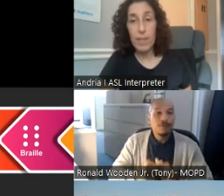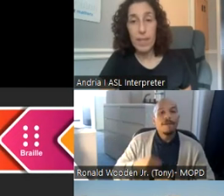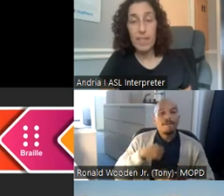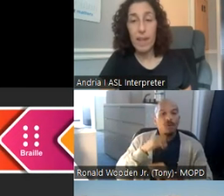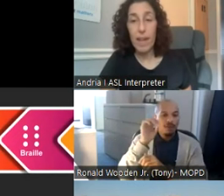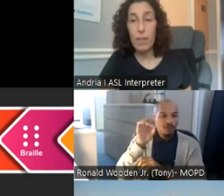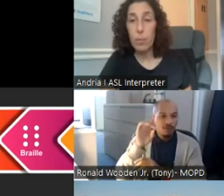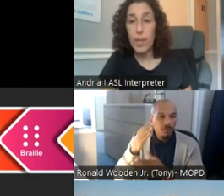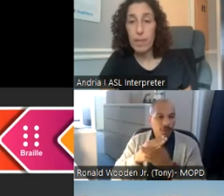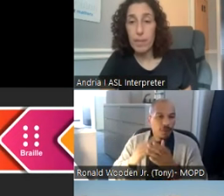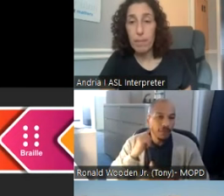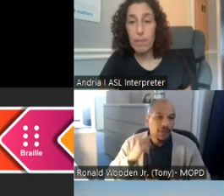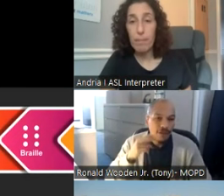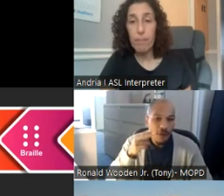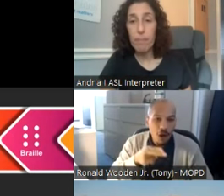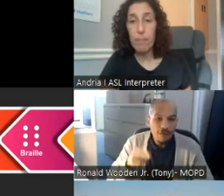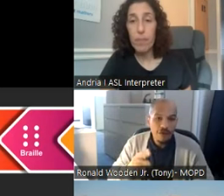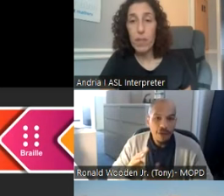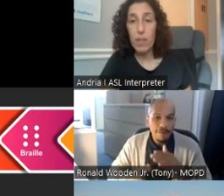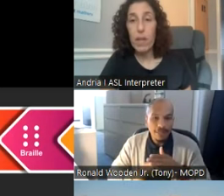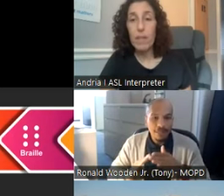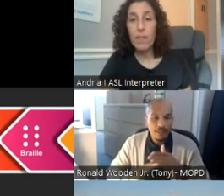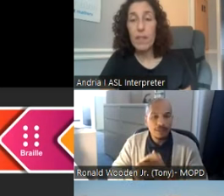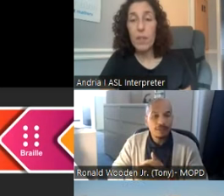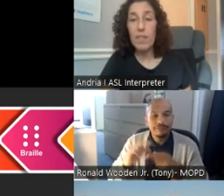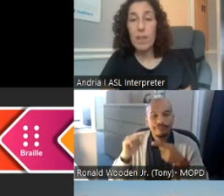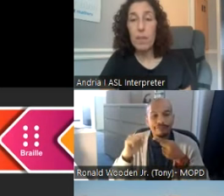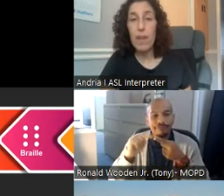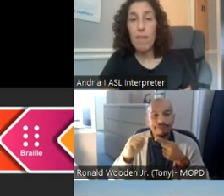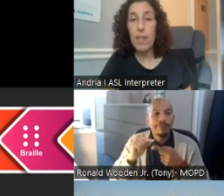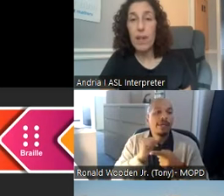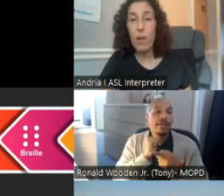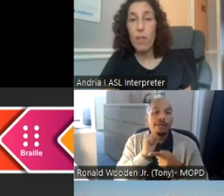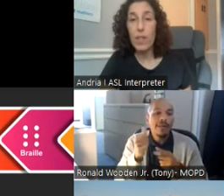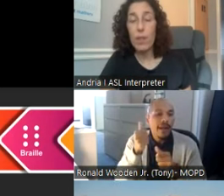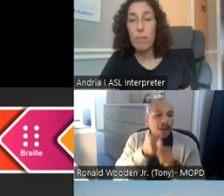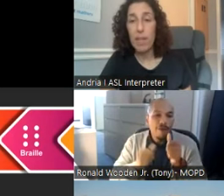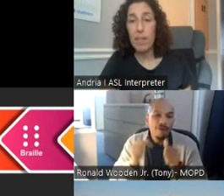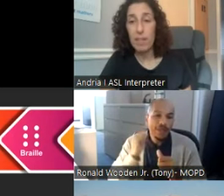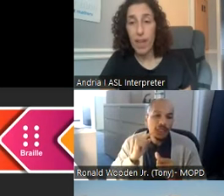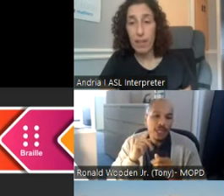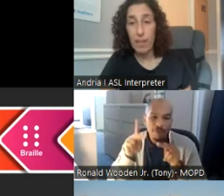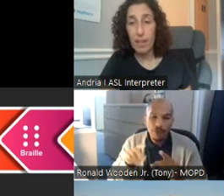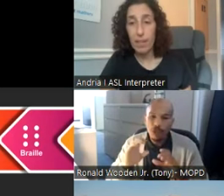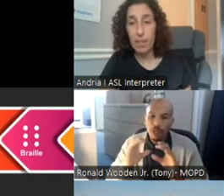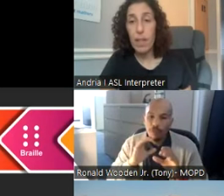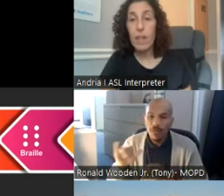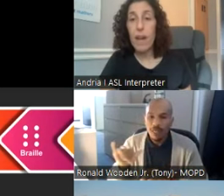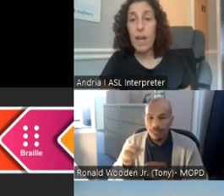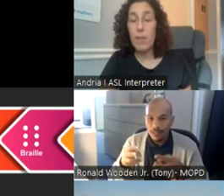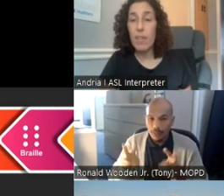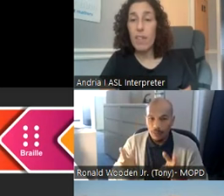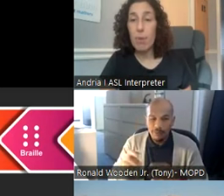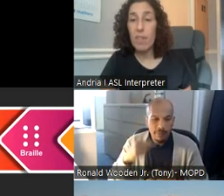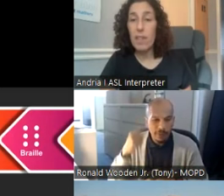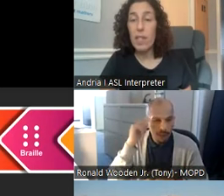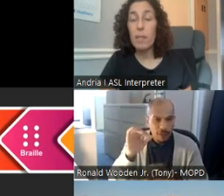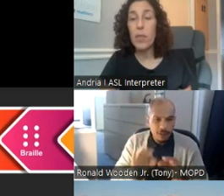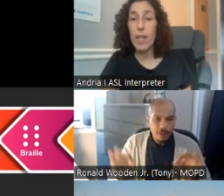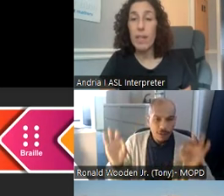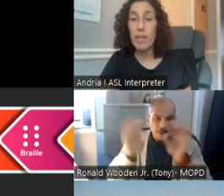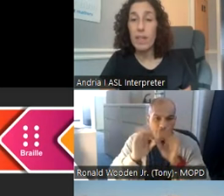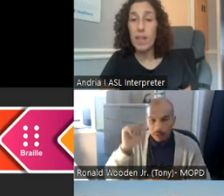Do we have the next slide? Great. I'd like to give you some deaf and hard of hearing basic facts. Not every deaf